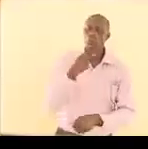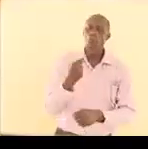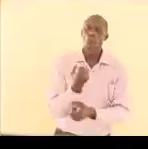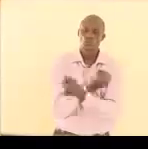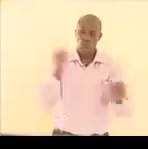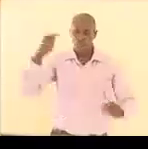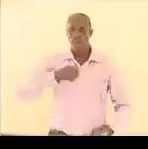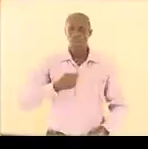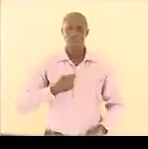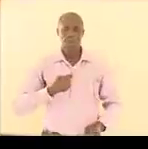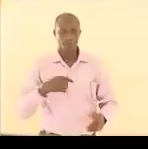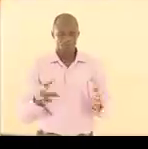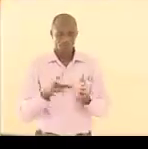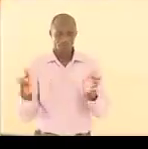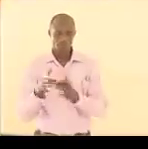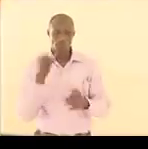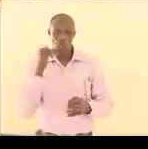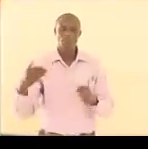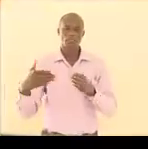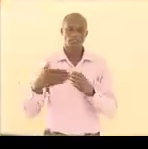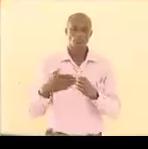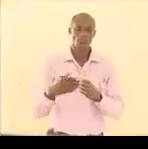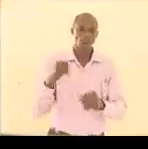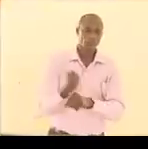me. Jesus is the